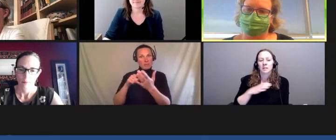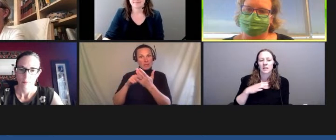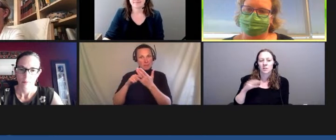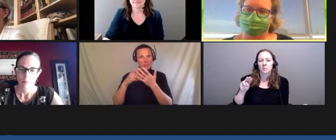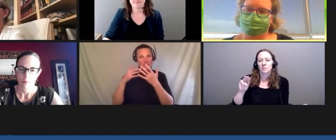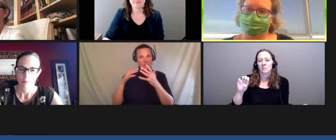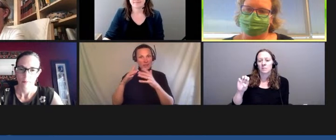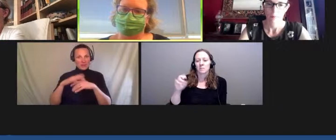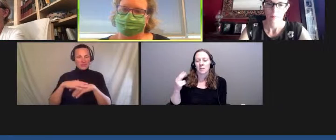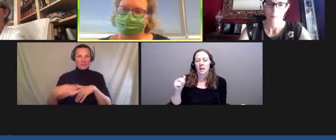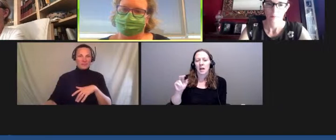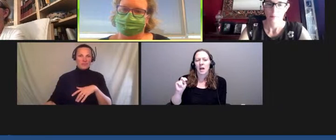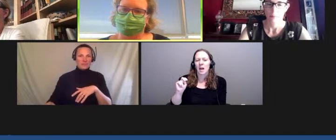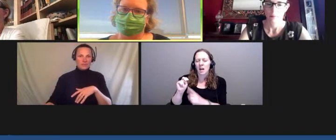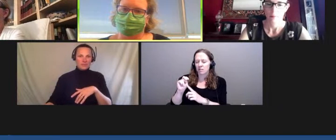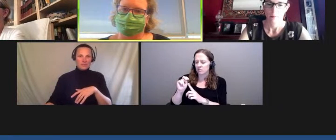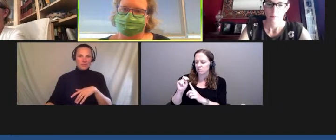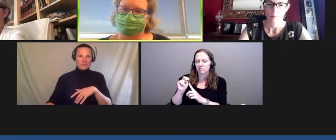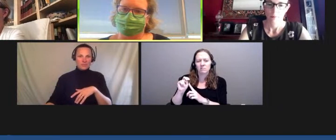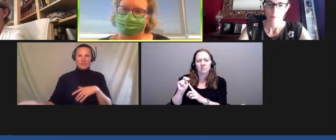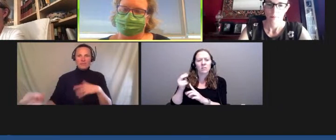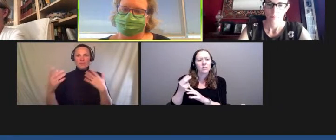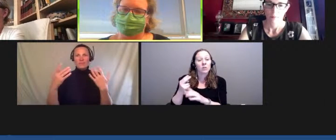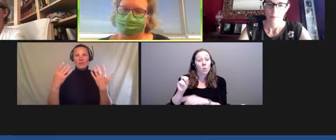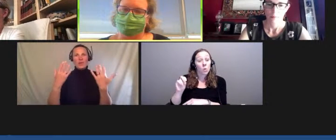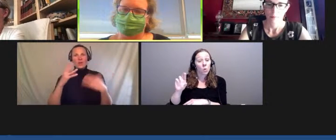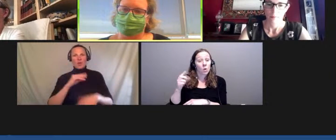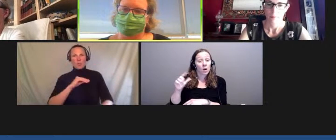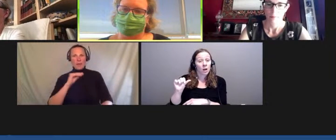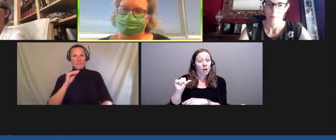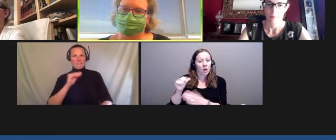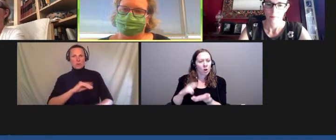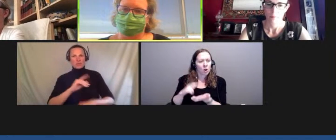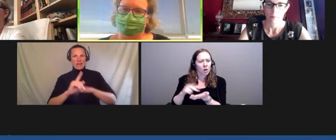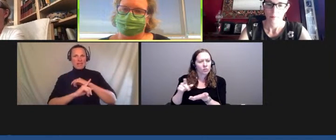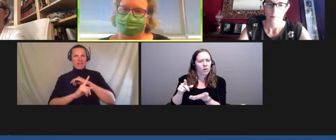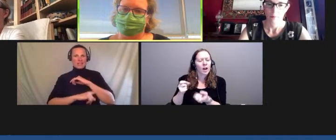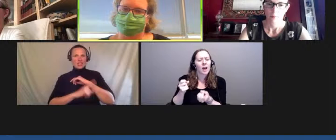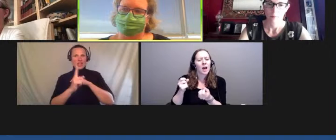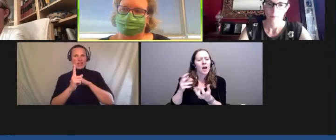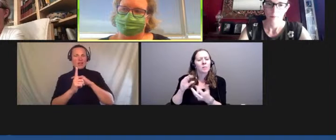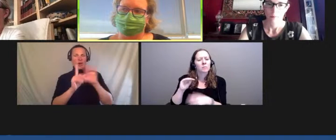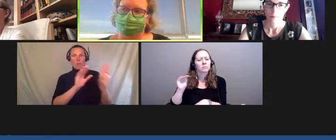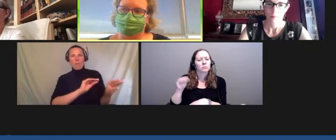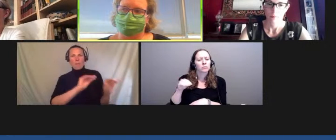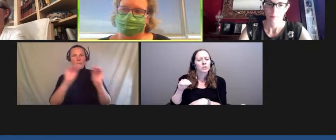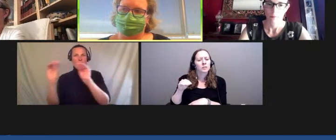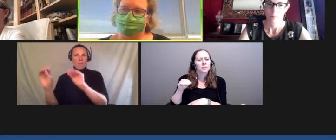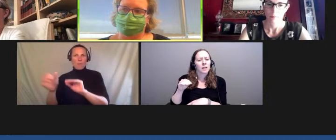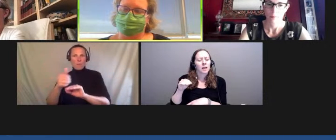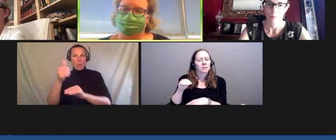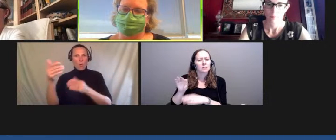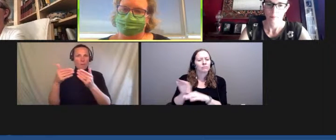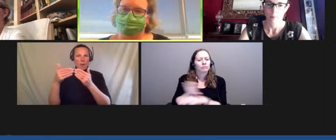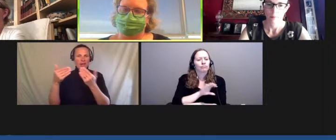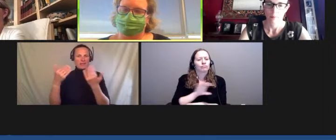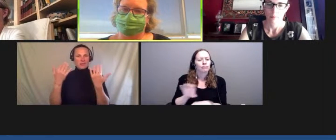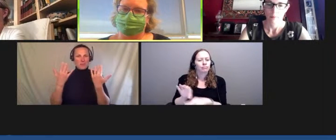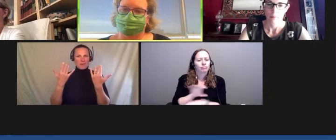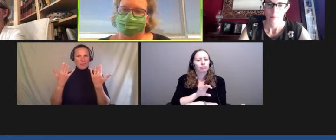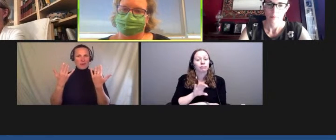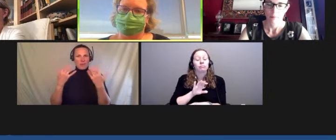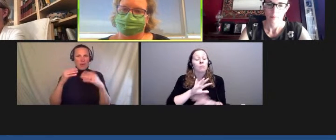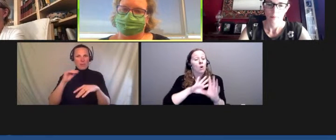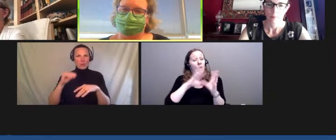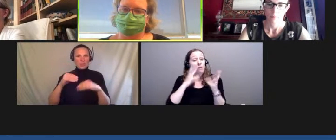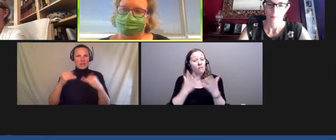currently diverting using the ORGA contract? So in terms of diversion, so overall